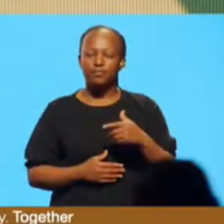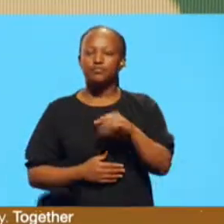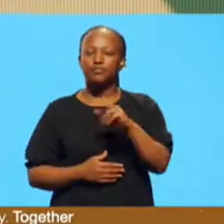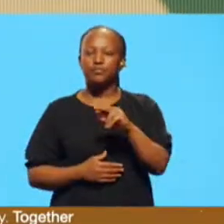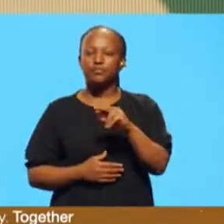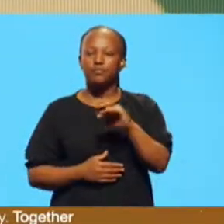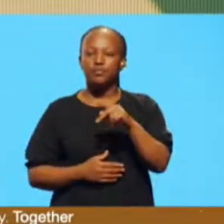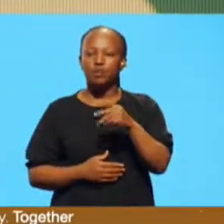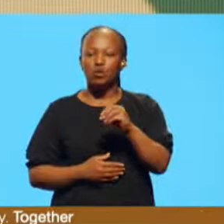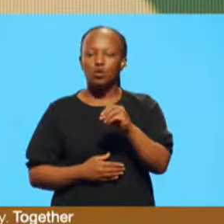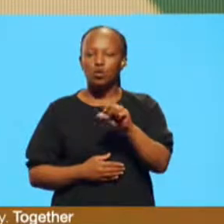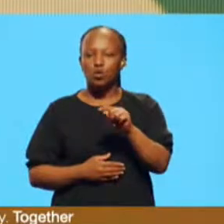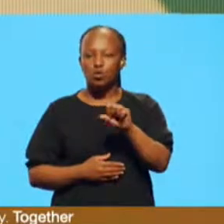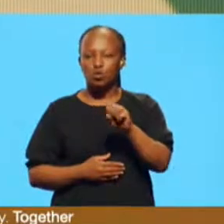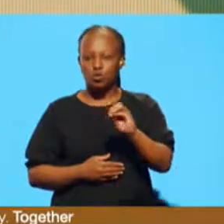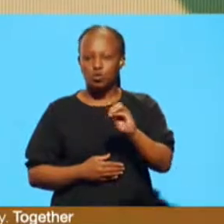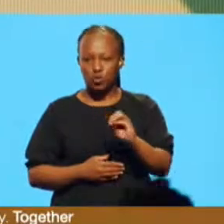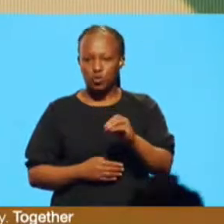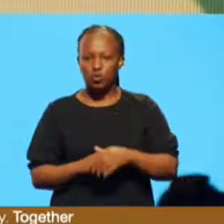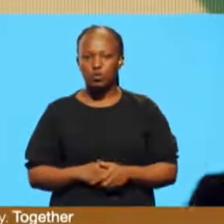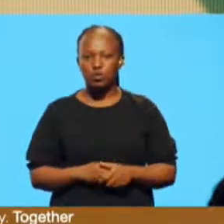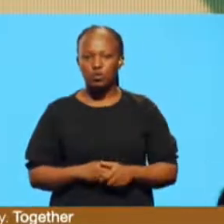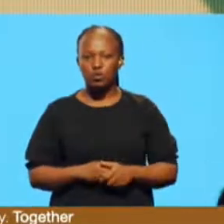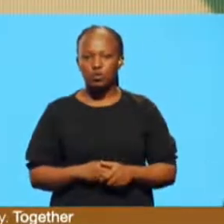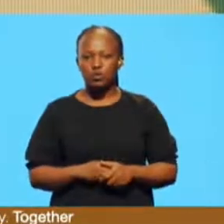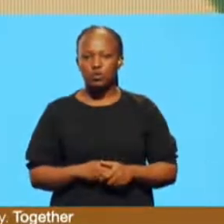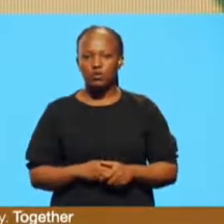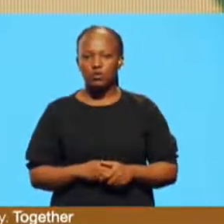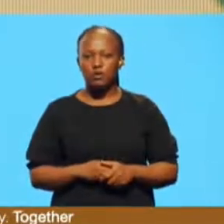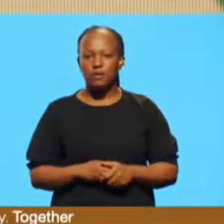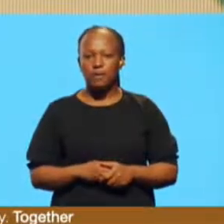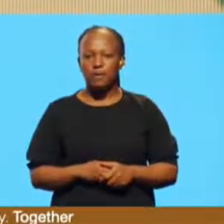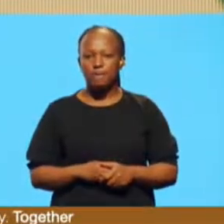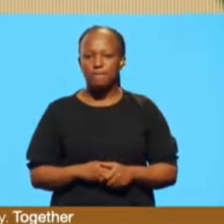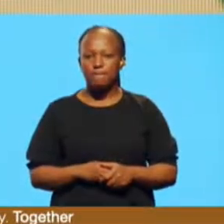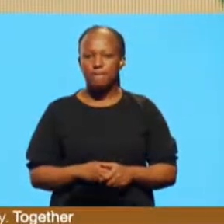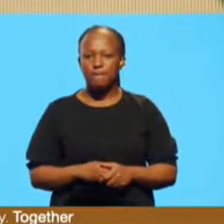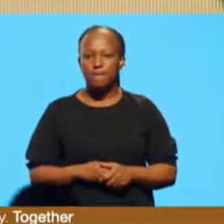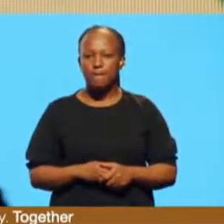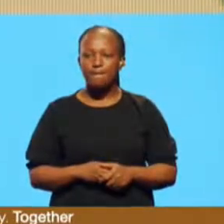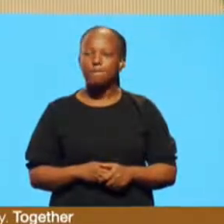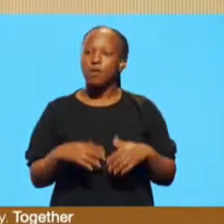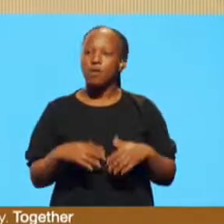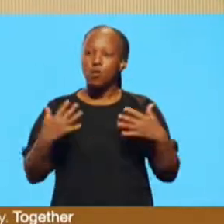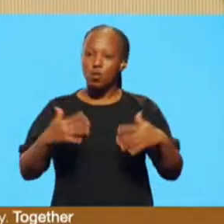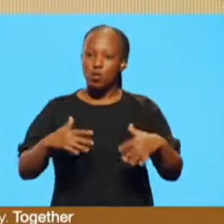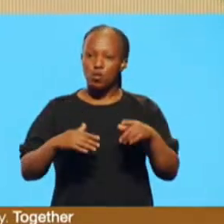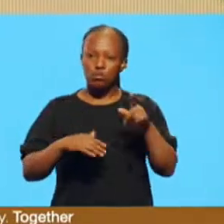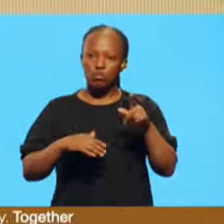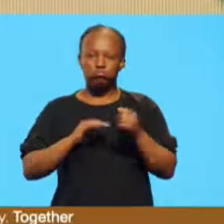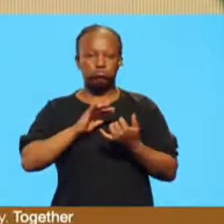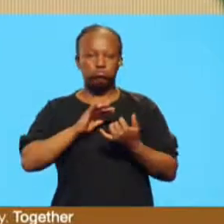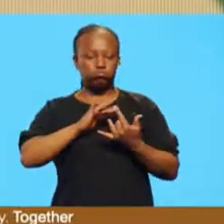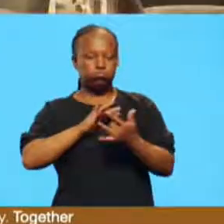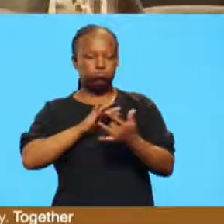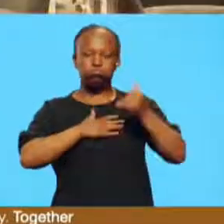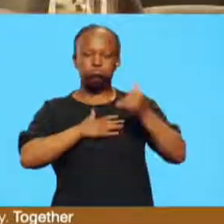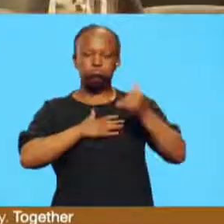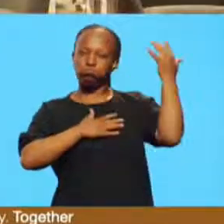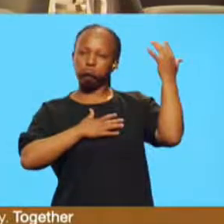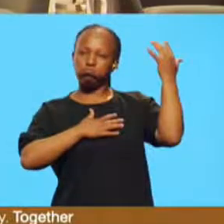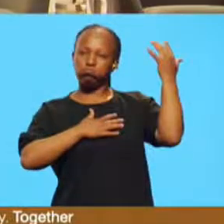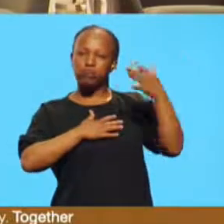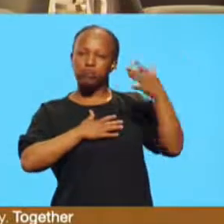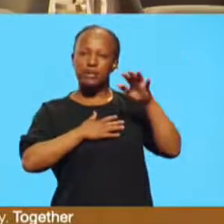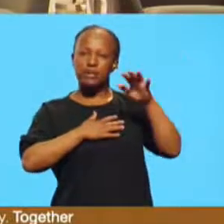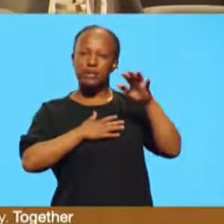Thank you so much, Khutso, for that very passionate input that you have made. And I